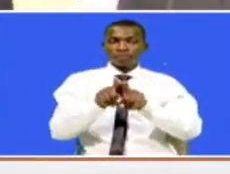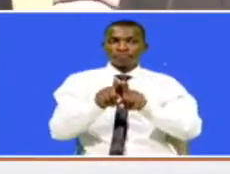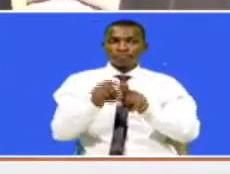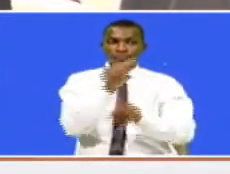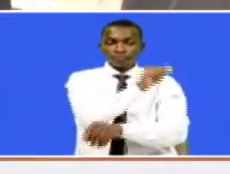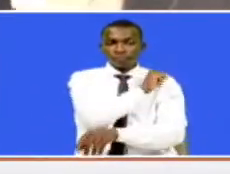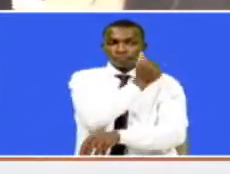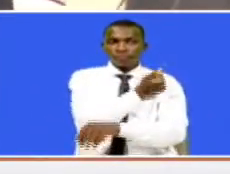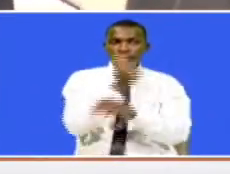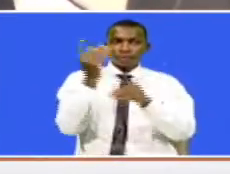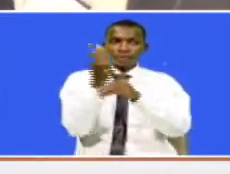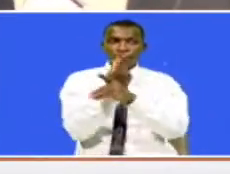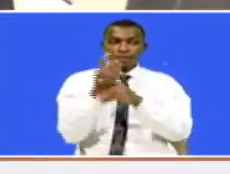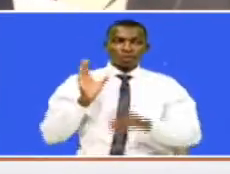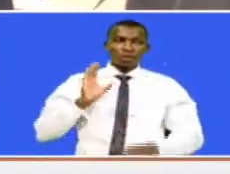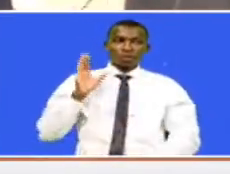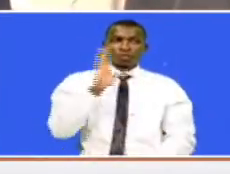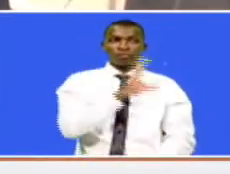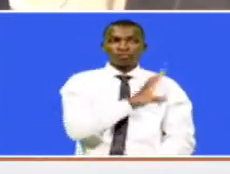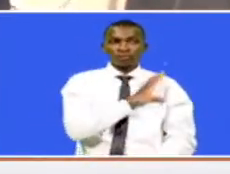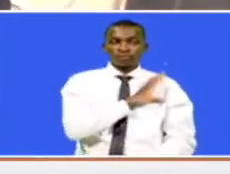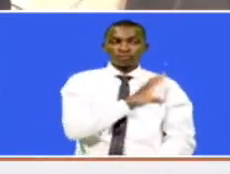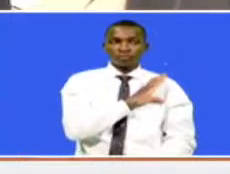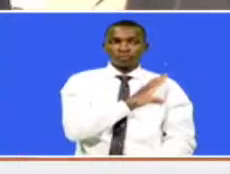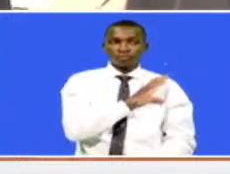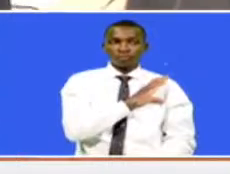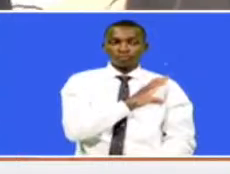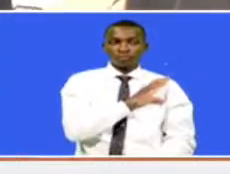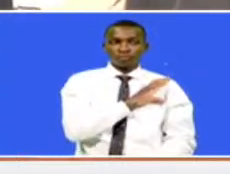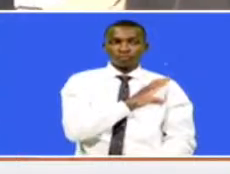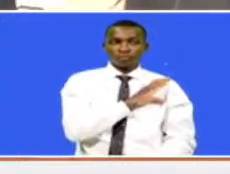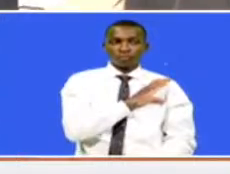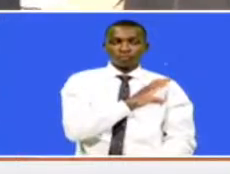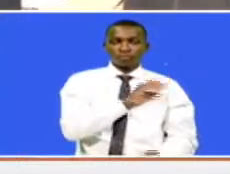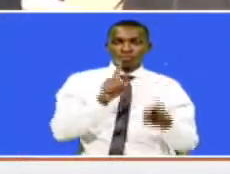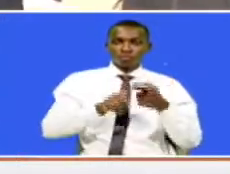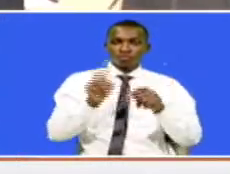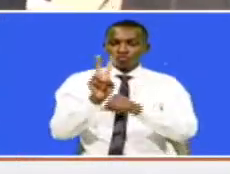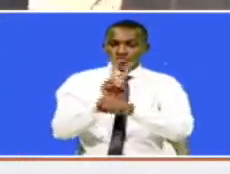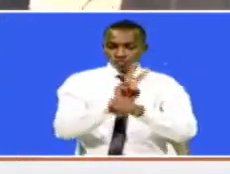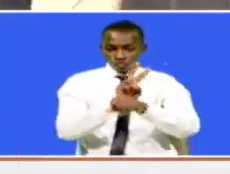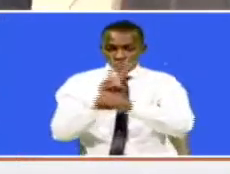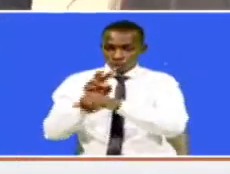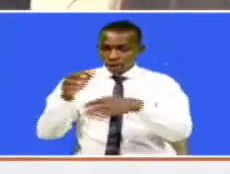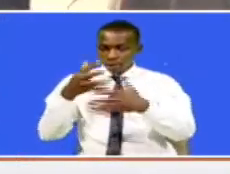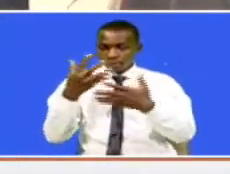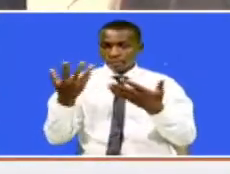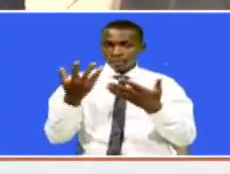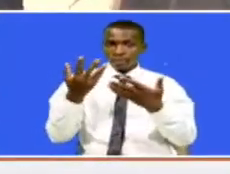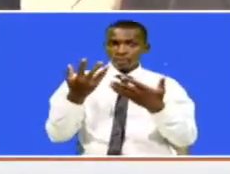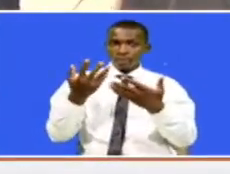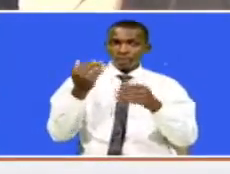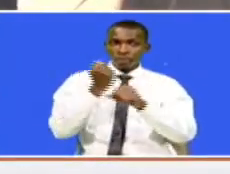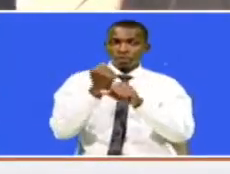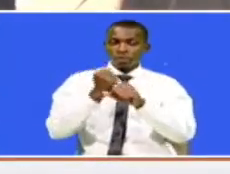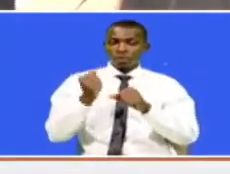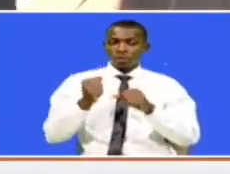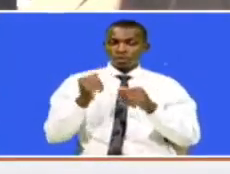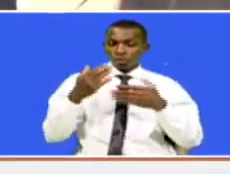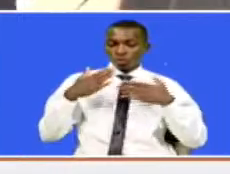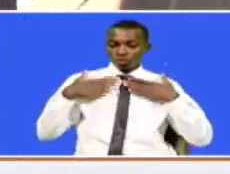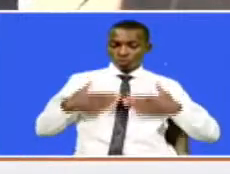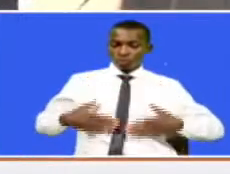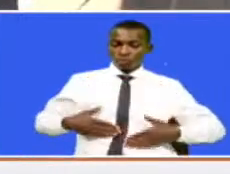of subcommittees. He will be chairing that task force to look into how we look into our human resource